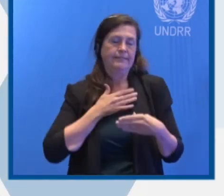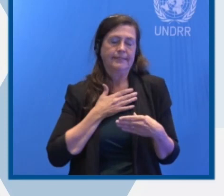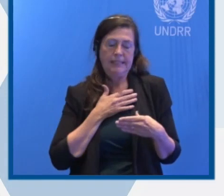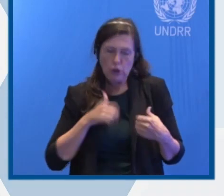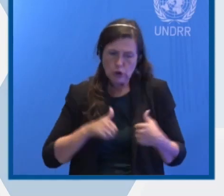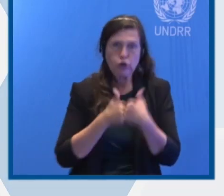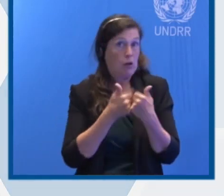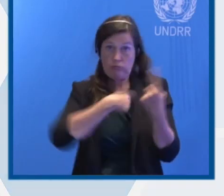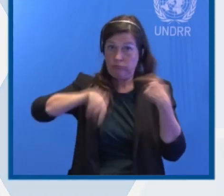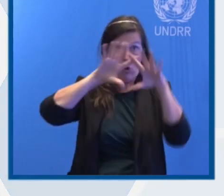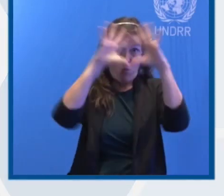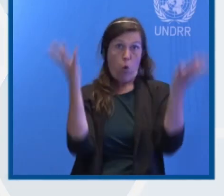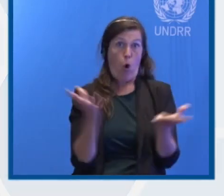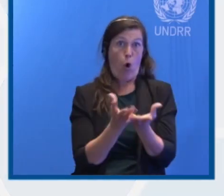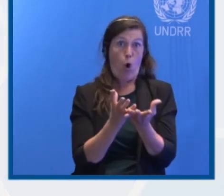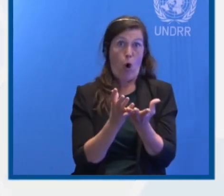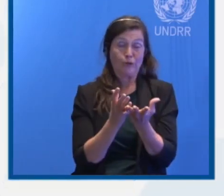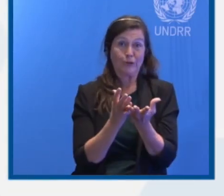across the world, where,